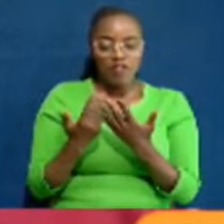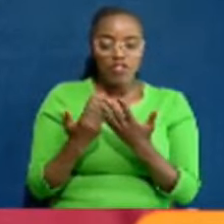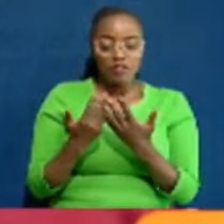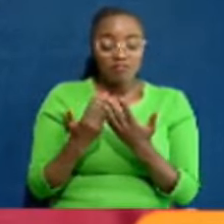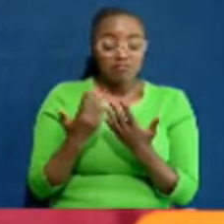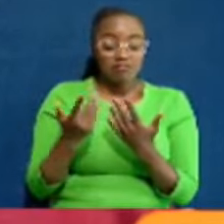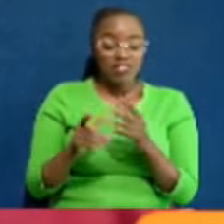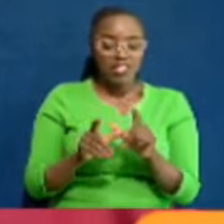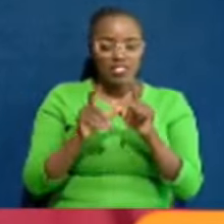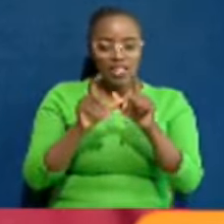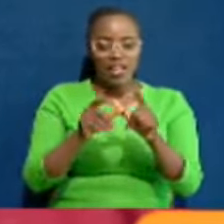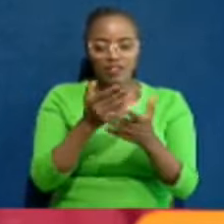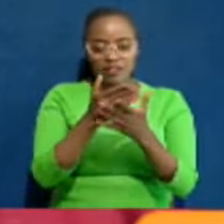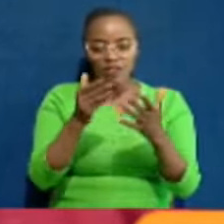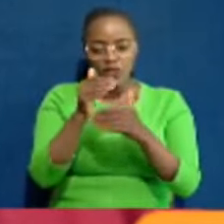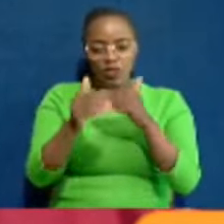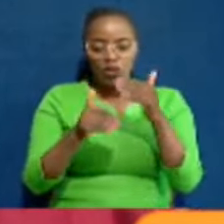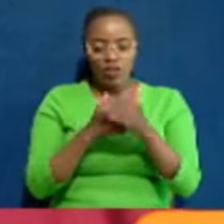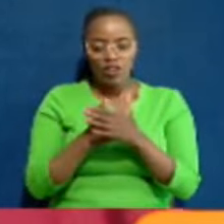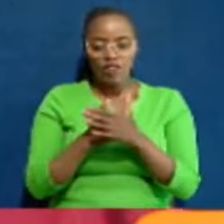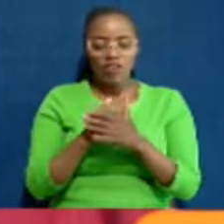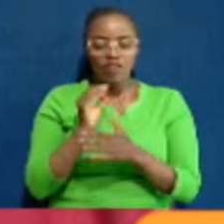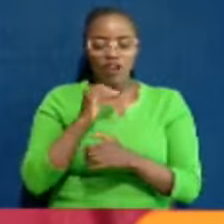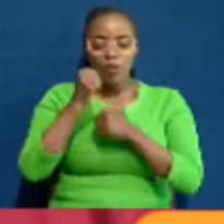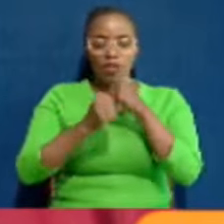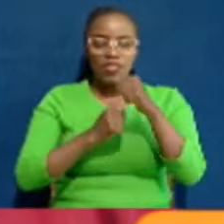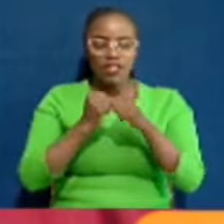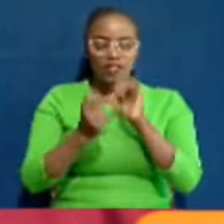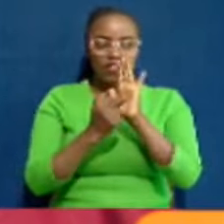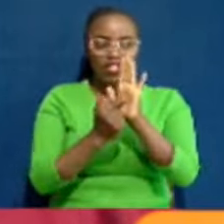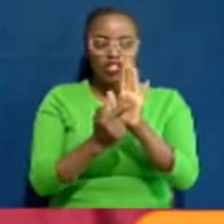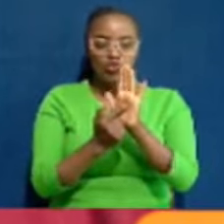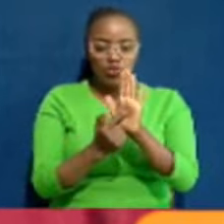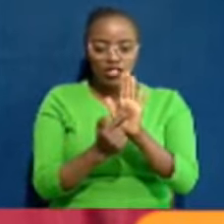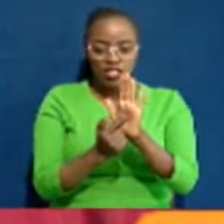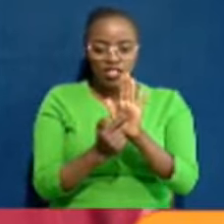But with all that, our athletes exhibited what they know best.